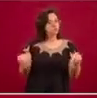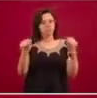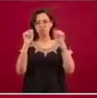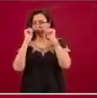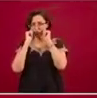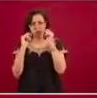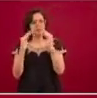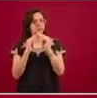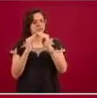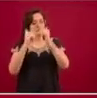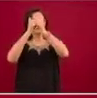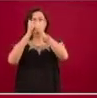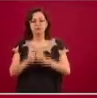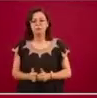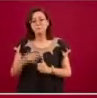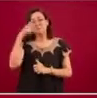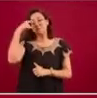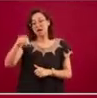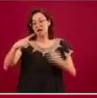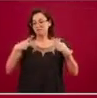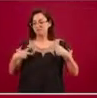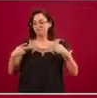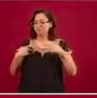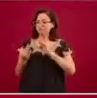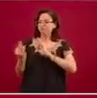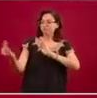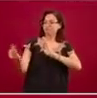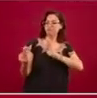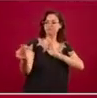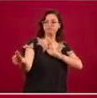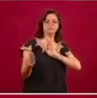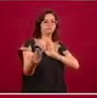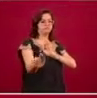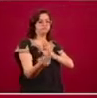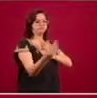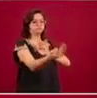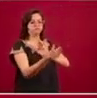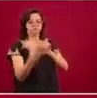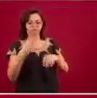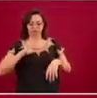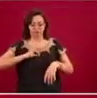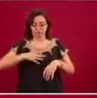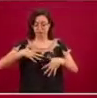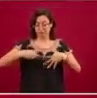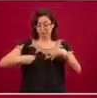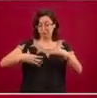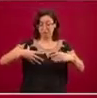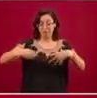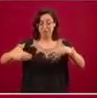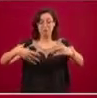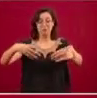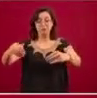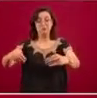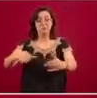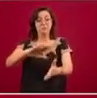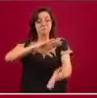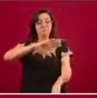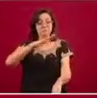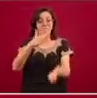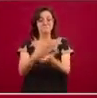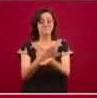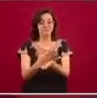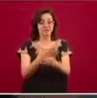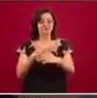implementing, because this is a measure that massively can mitigate the effects of the pandemic